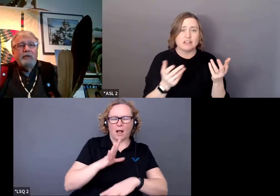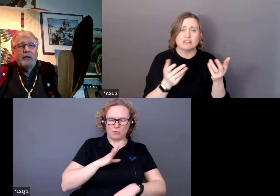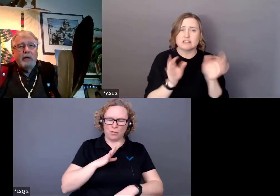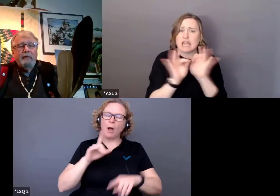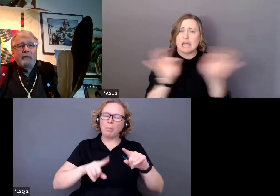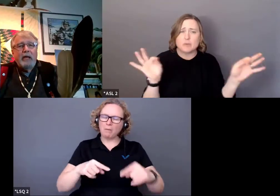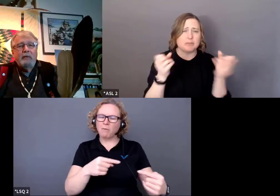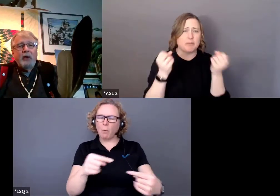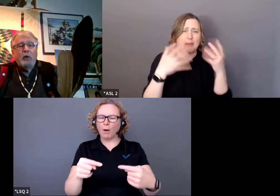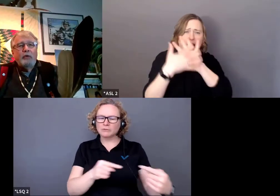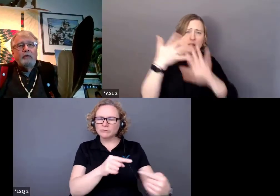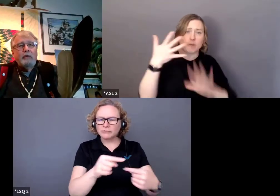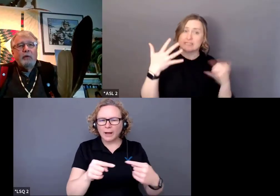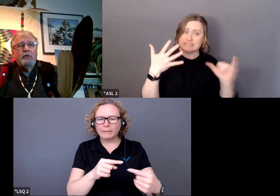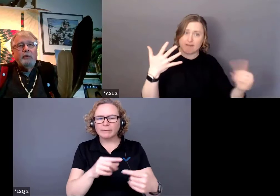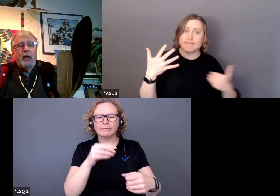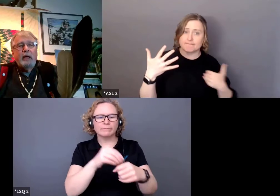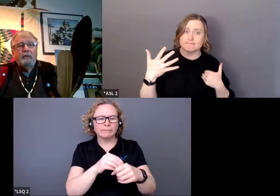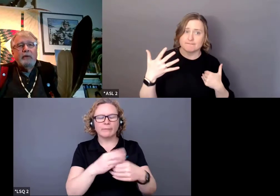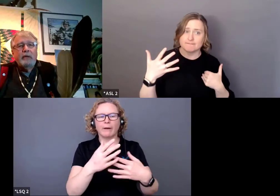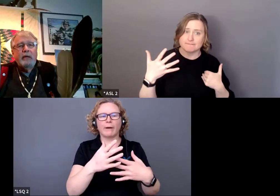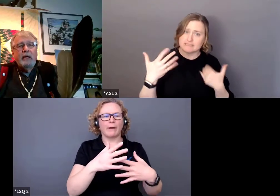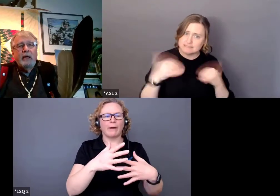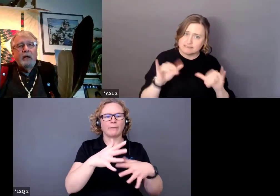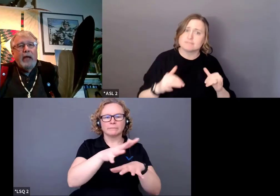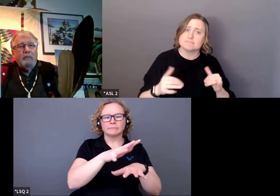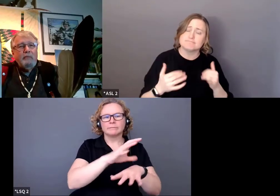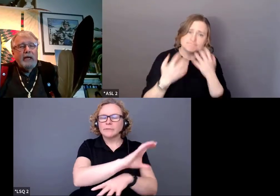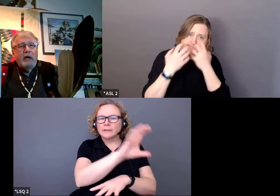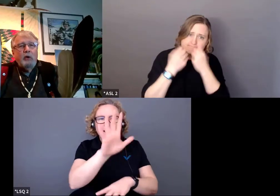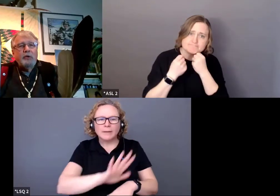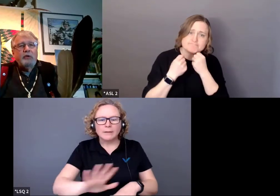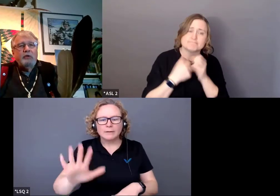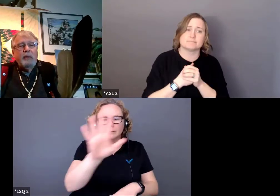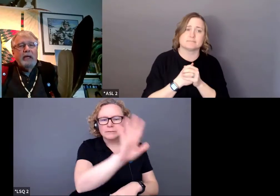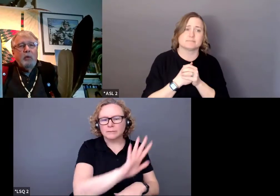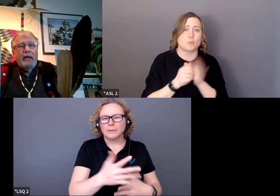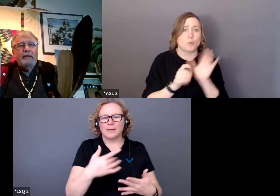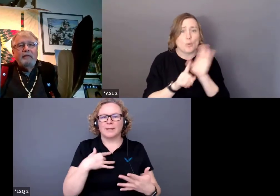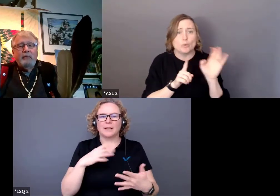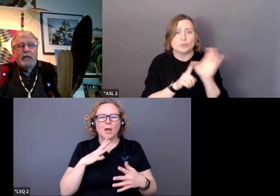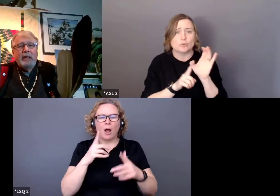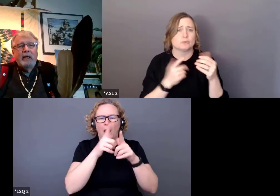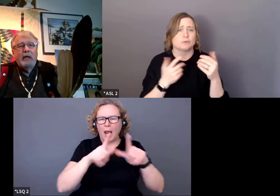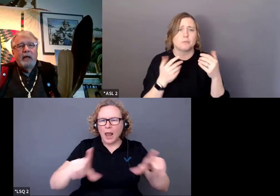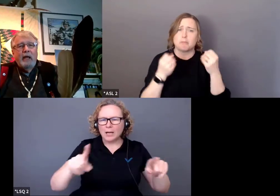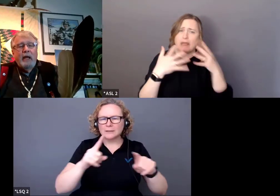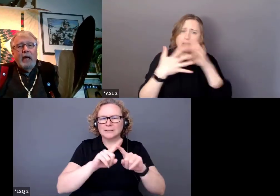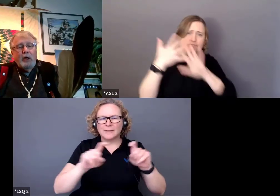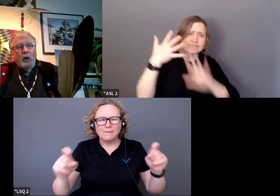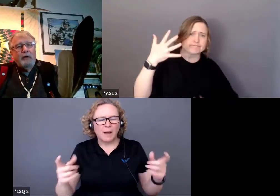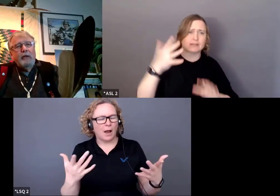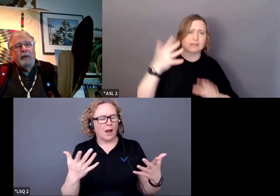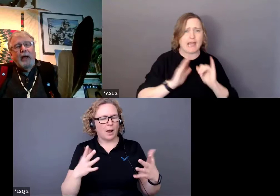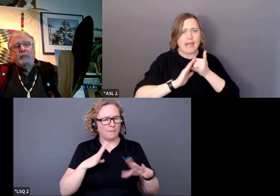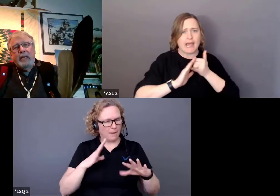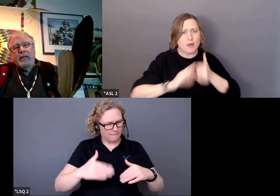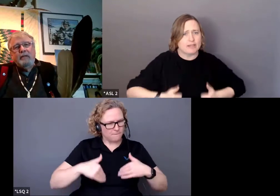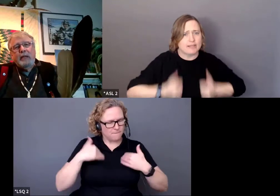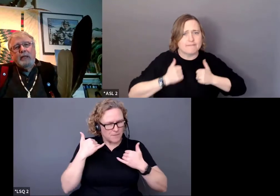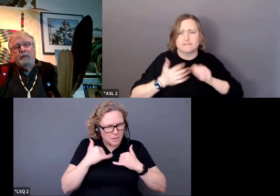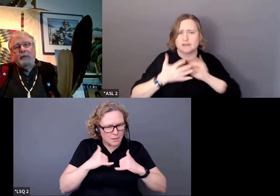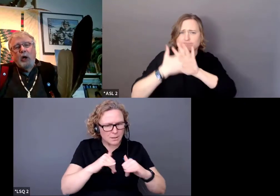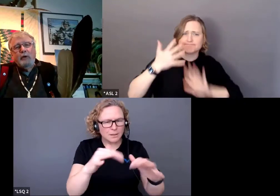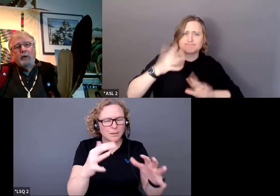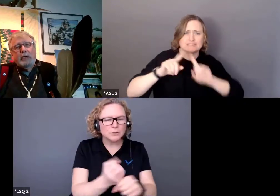languages, and we still have many of those that still survive. We had many cultures, many ways of being. And in order to find